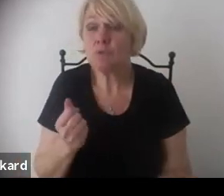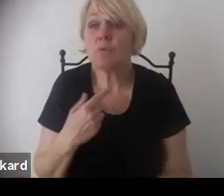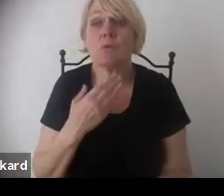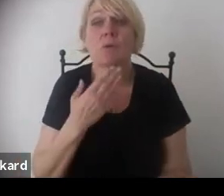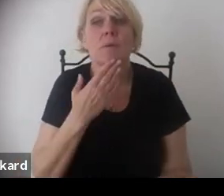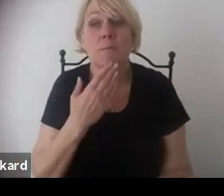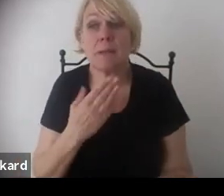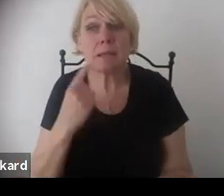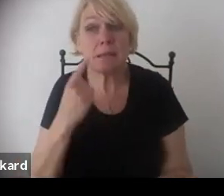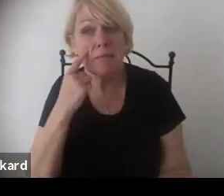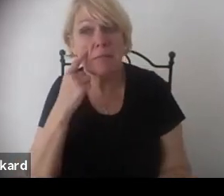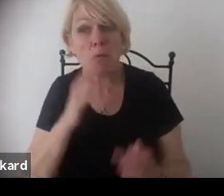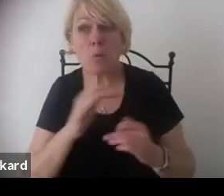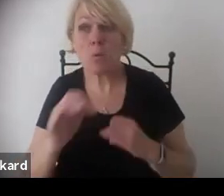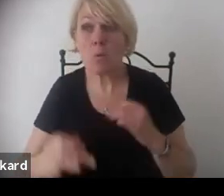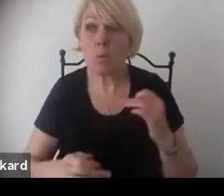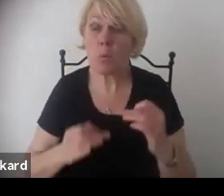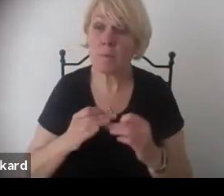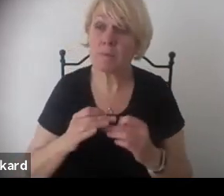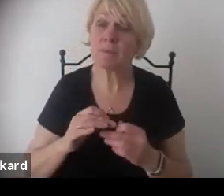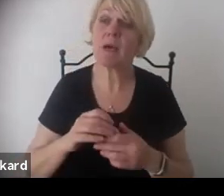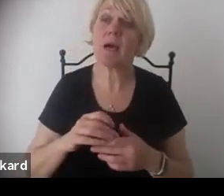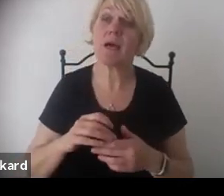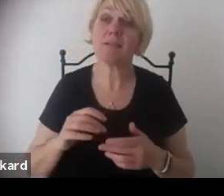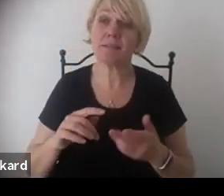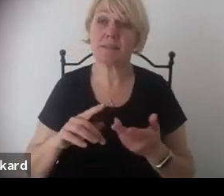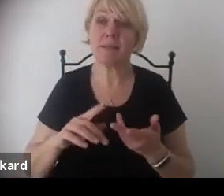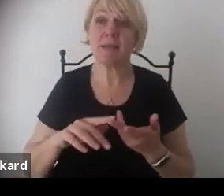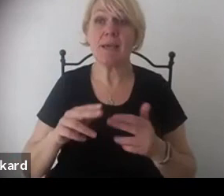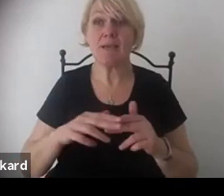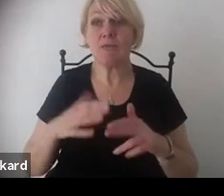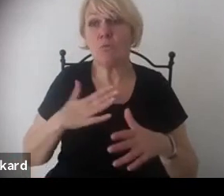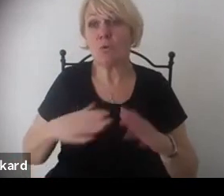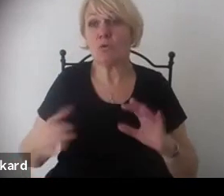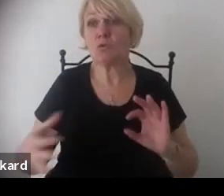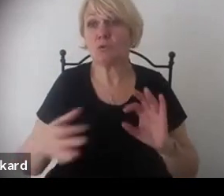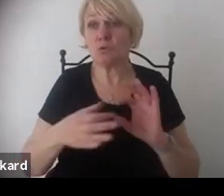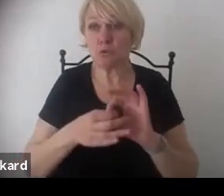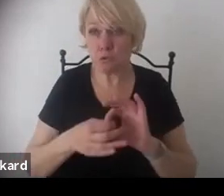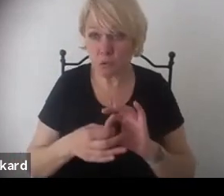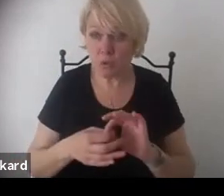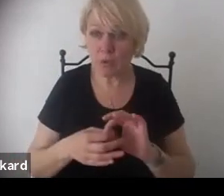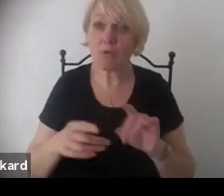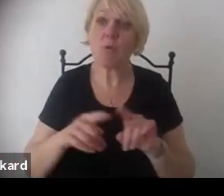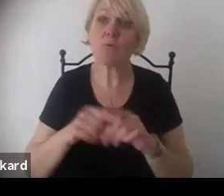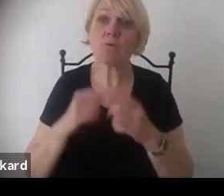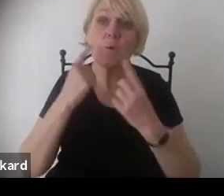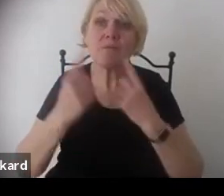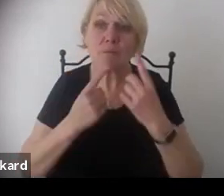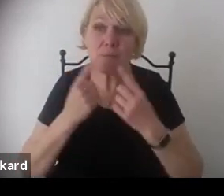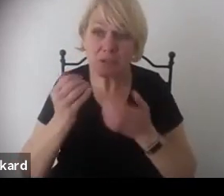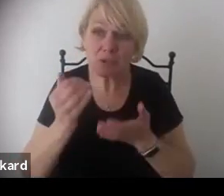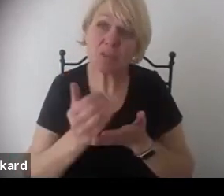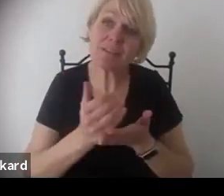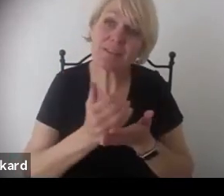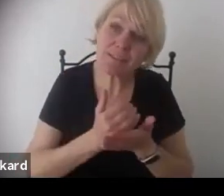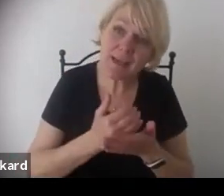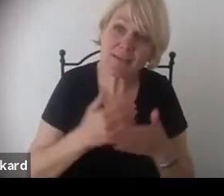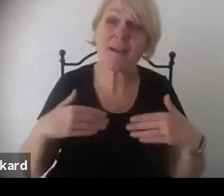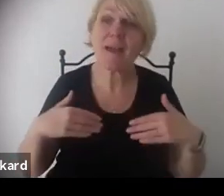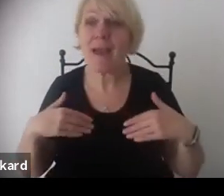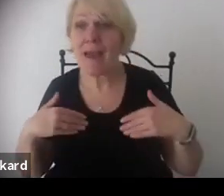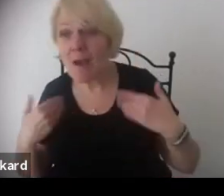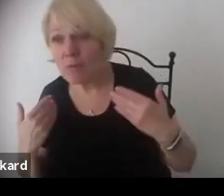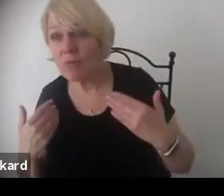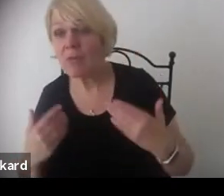our adverts to join that one, because again there'll be messages about keeping safe, keeping healthy. So some of those anxiety issues